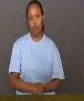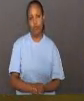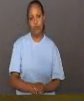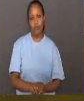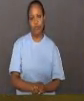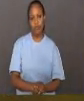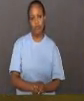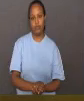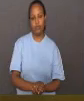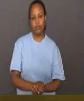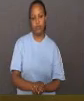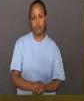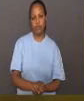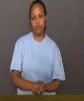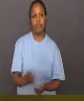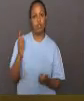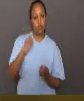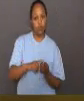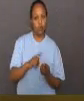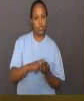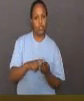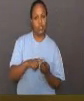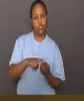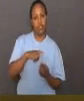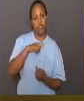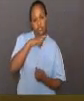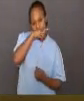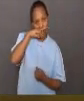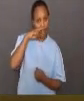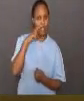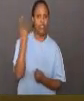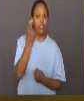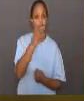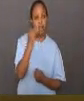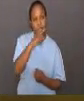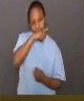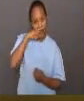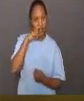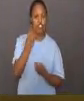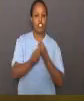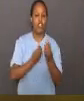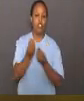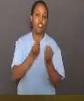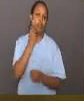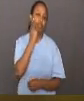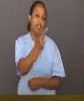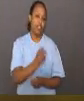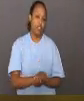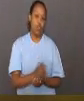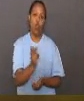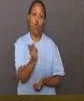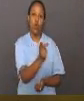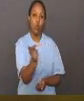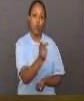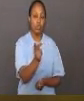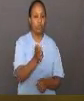Let us turn our attention toward drug use and drug trafficking. Both pose